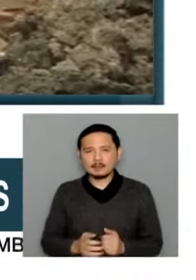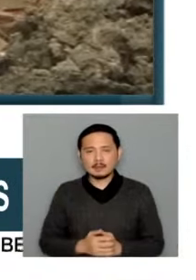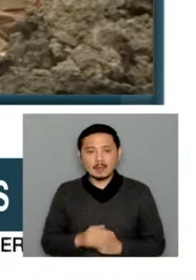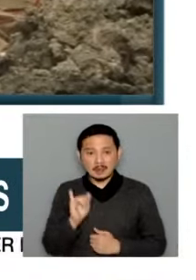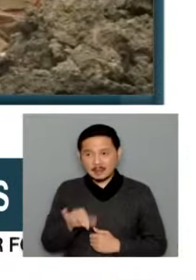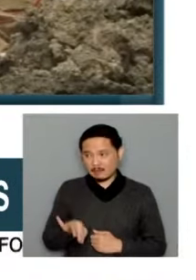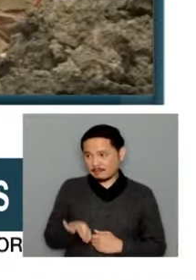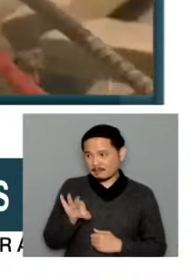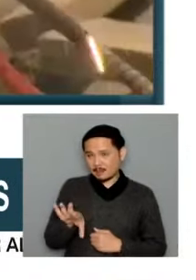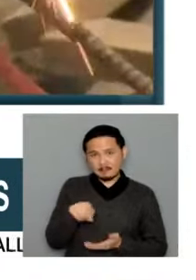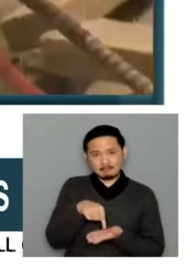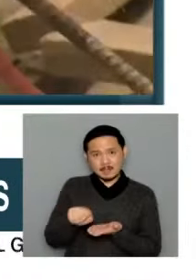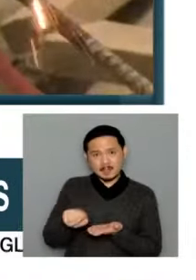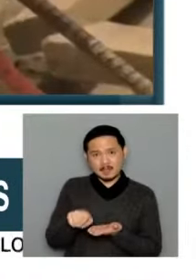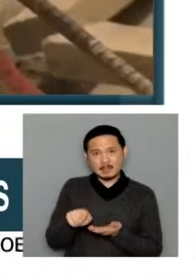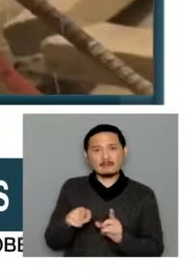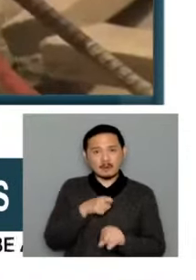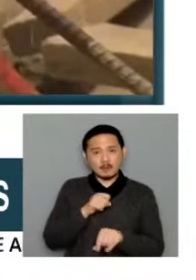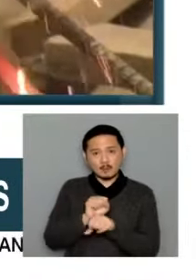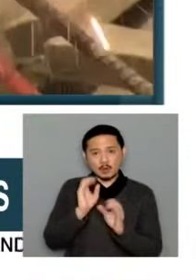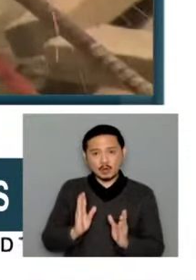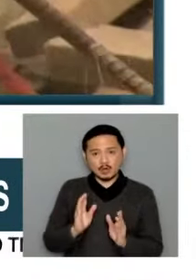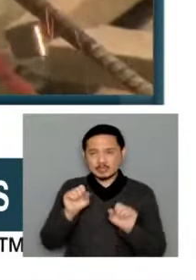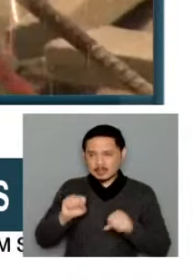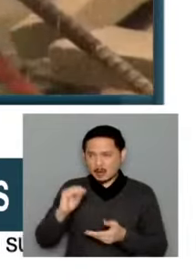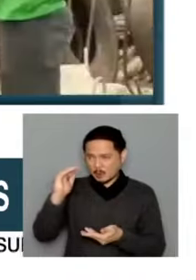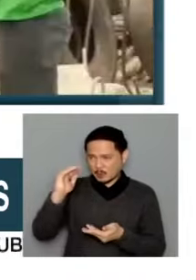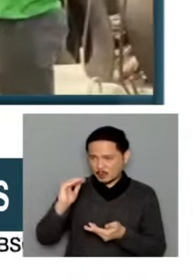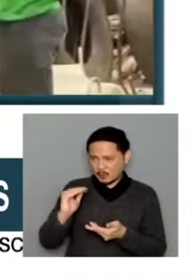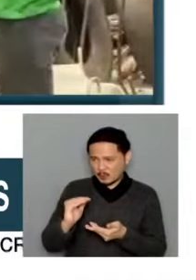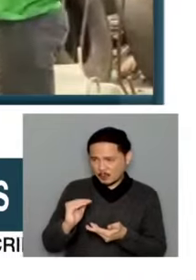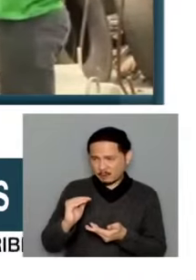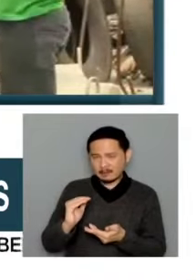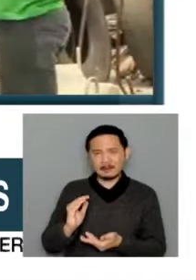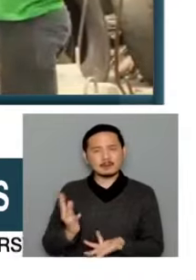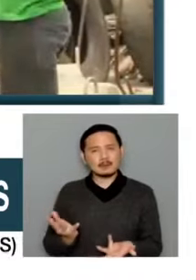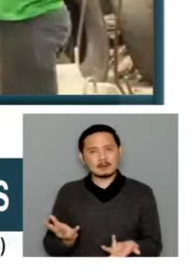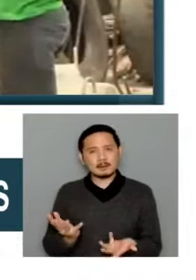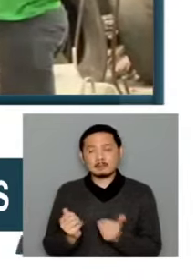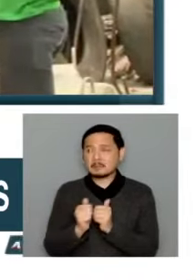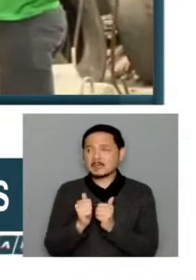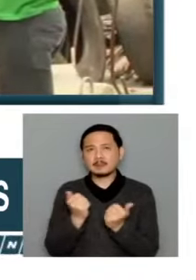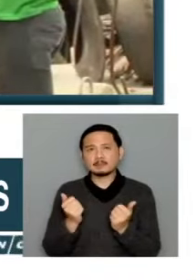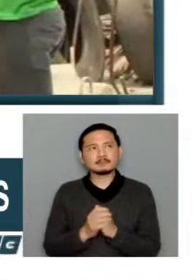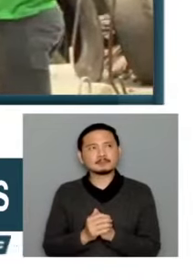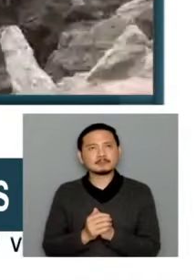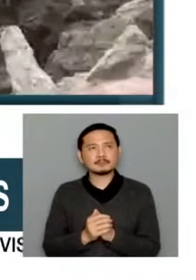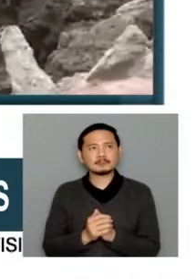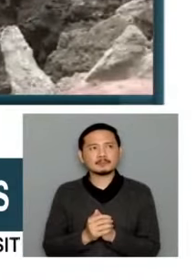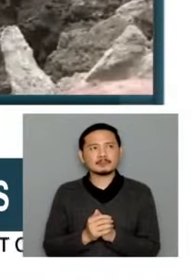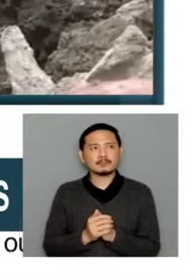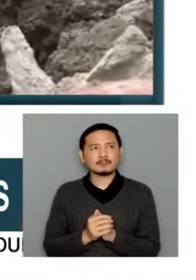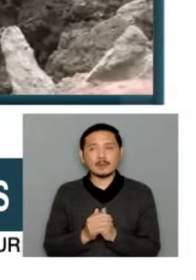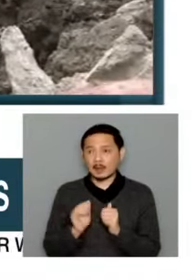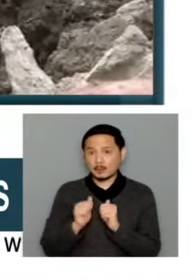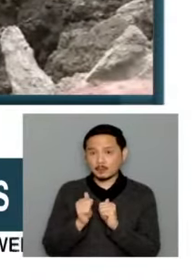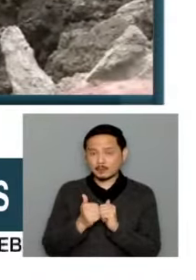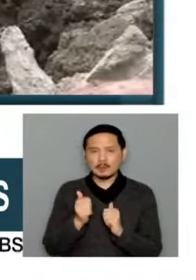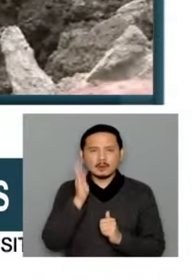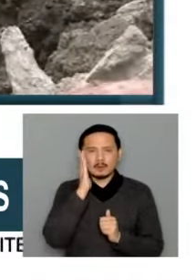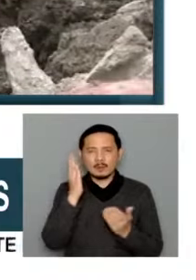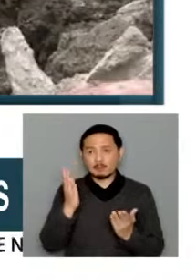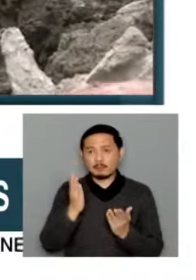and costs from employers and employees, it could be through what we would propose as